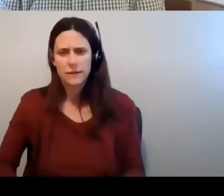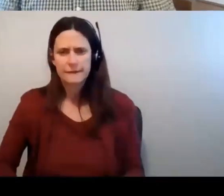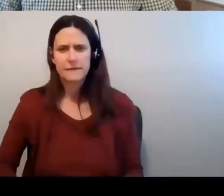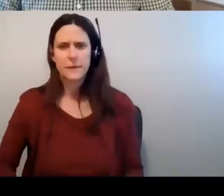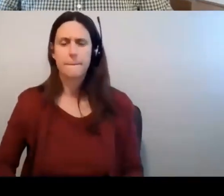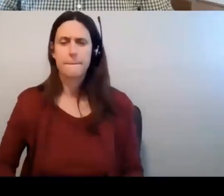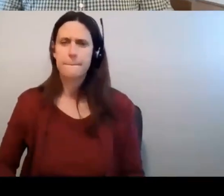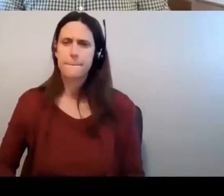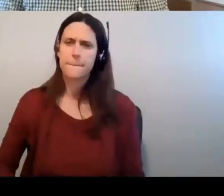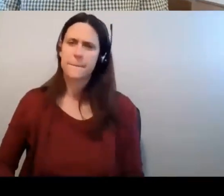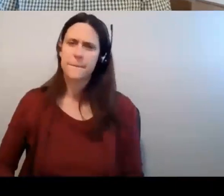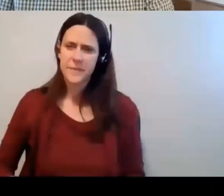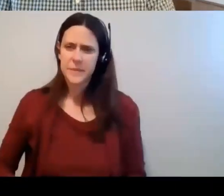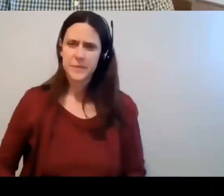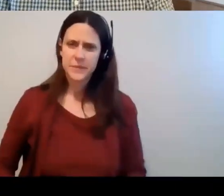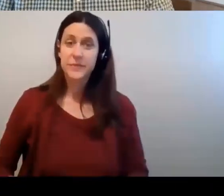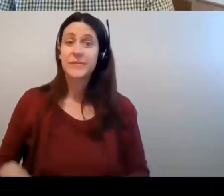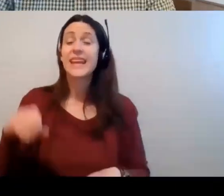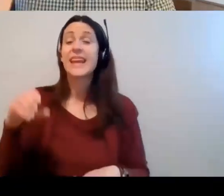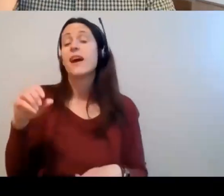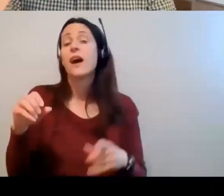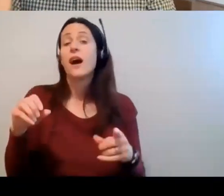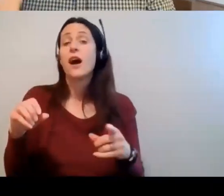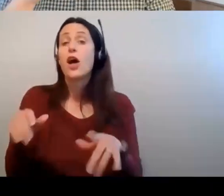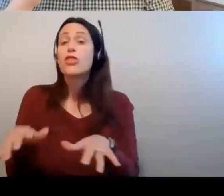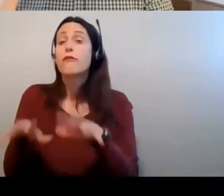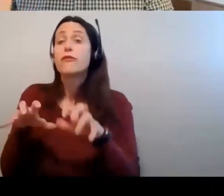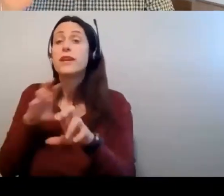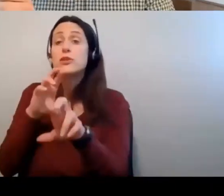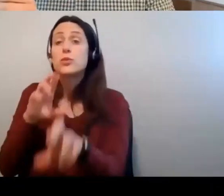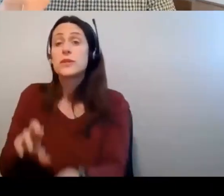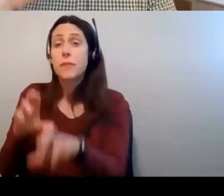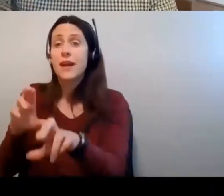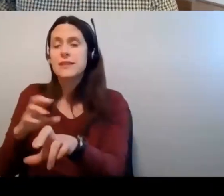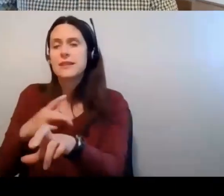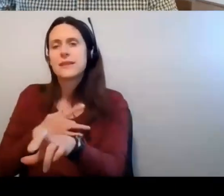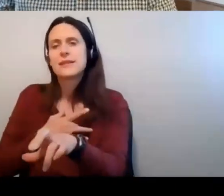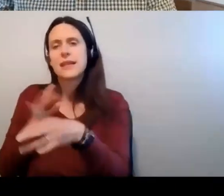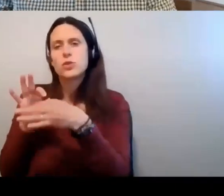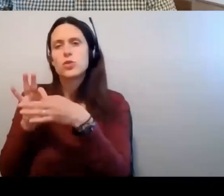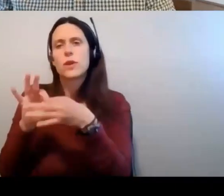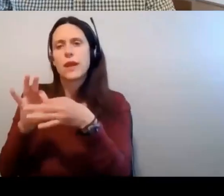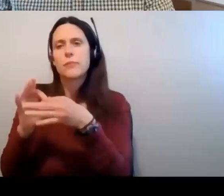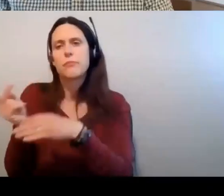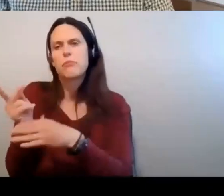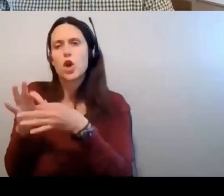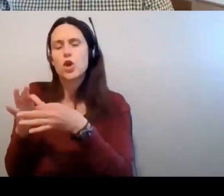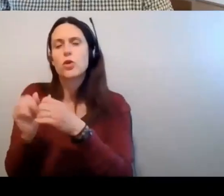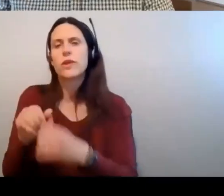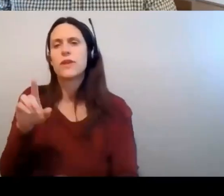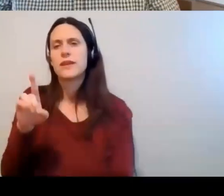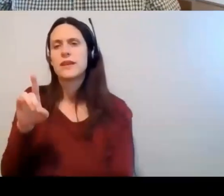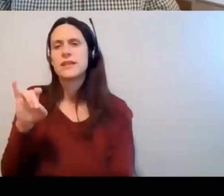Yes, Kristen, the freeze response often is paired with the dissociation that's part of a trauma